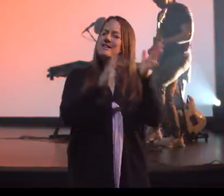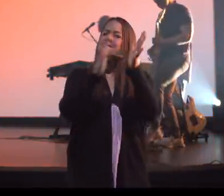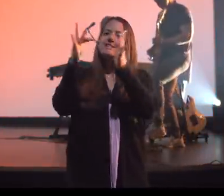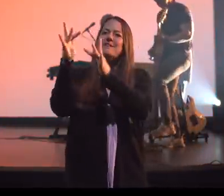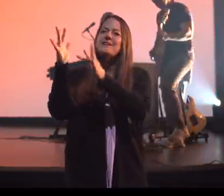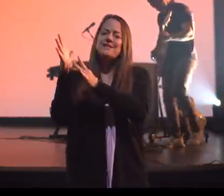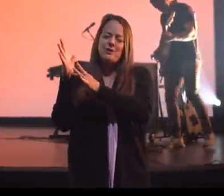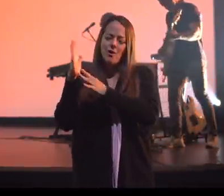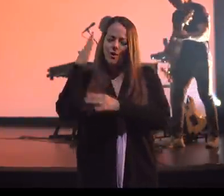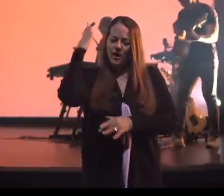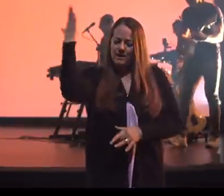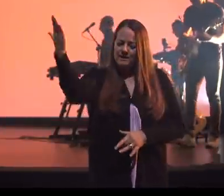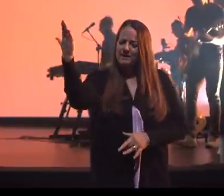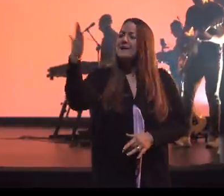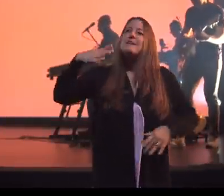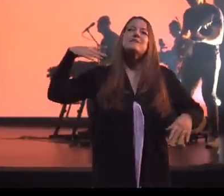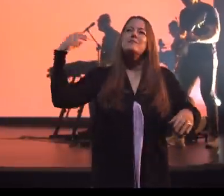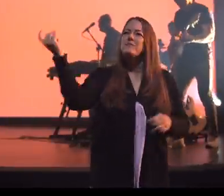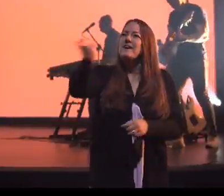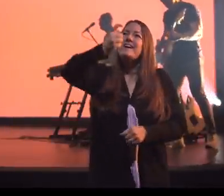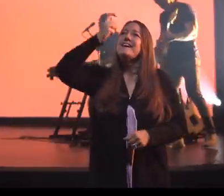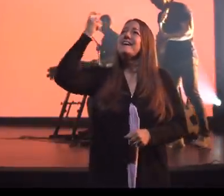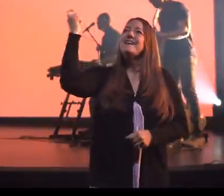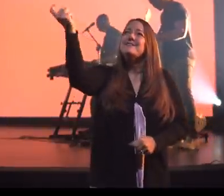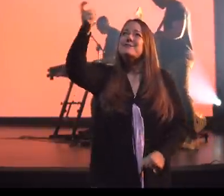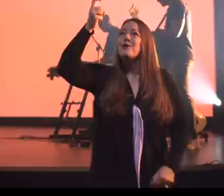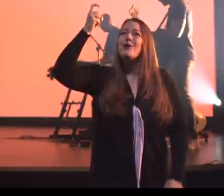Yeah. Jesus, yours is the